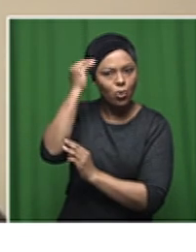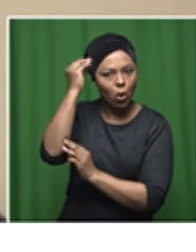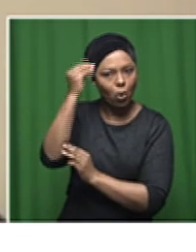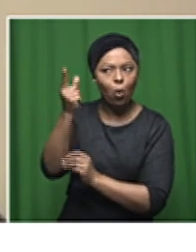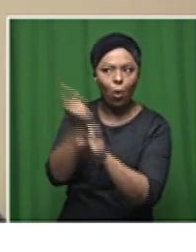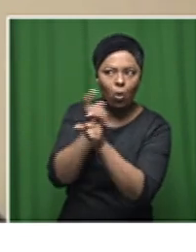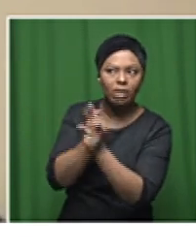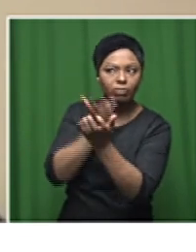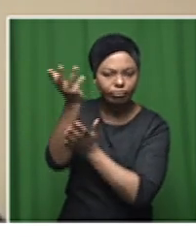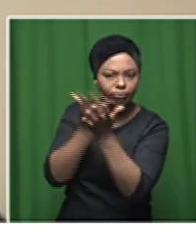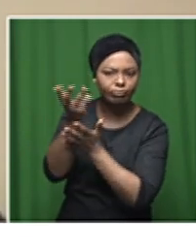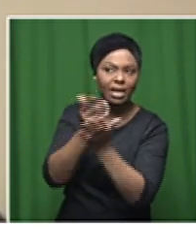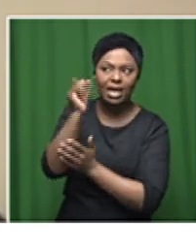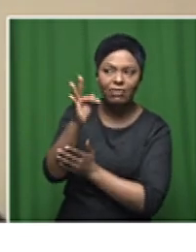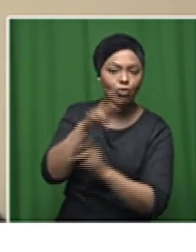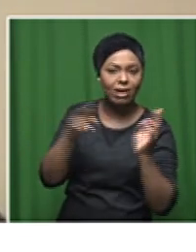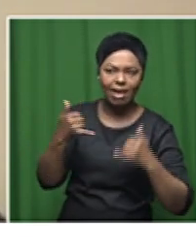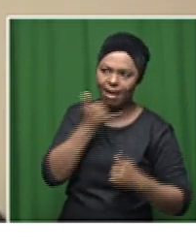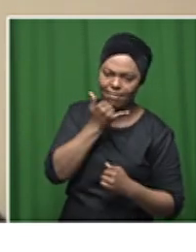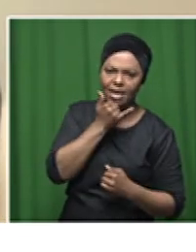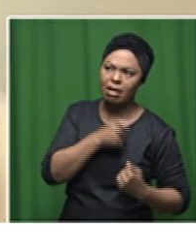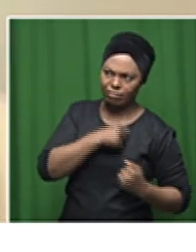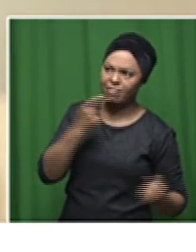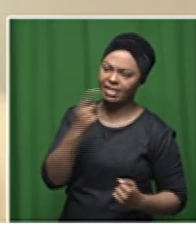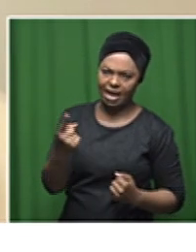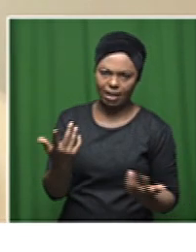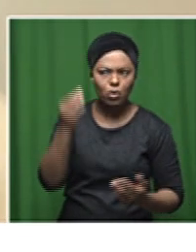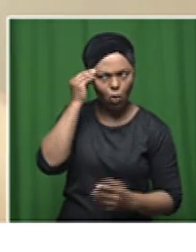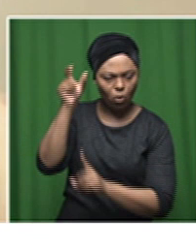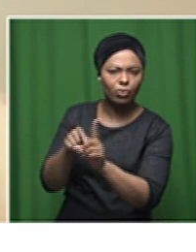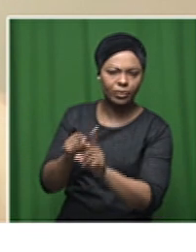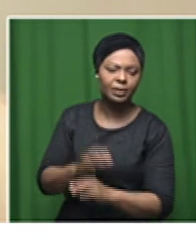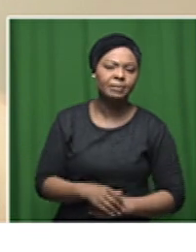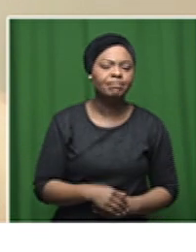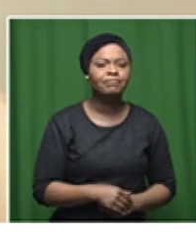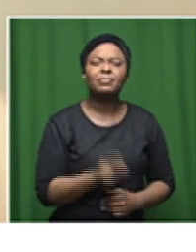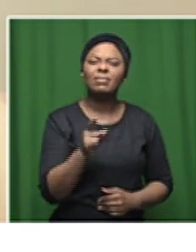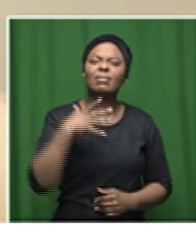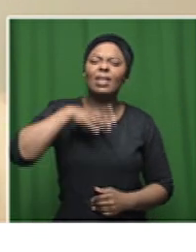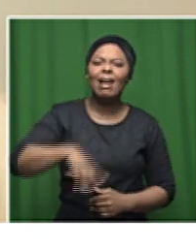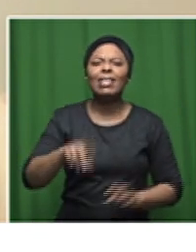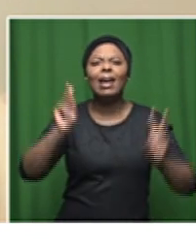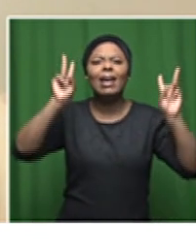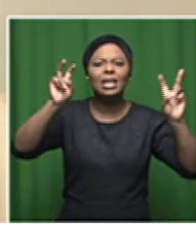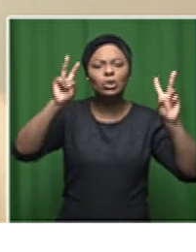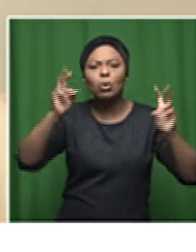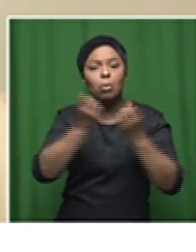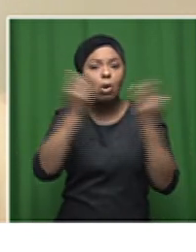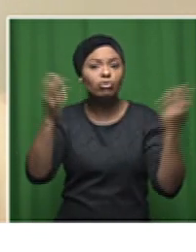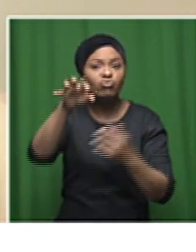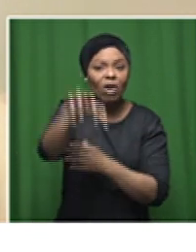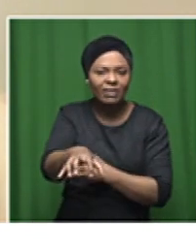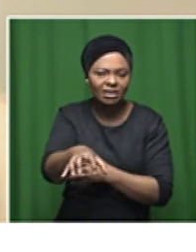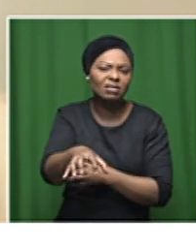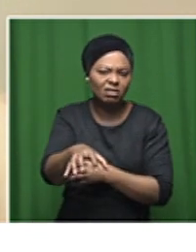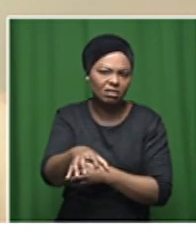with issues if we are not happy. Yeah. Now, another big issue, and I think this is an issue that is found in many provinces that